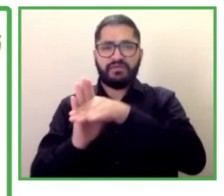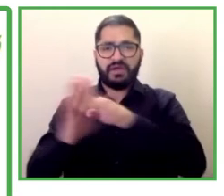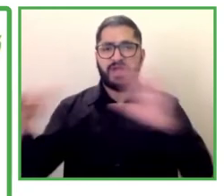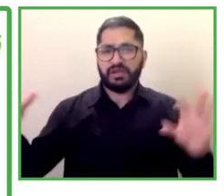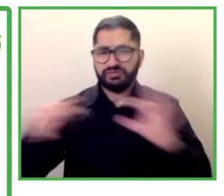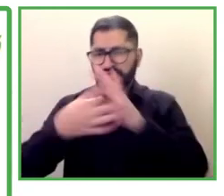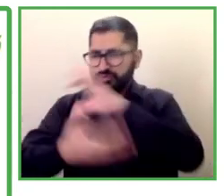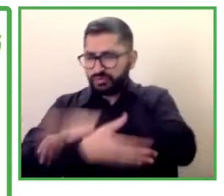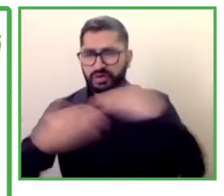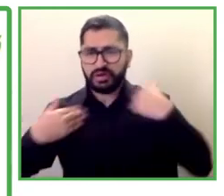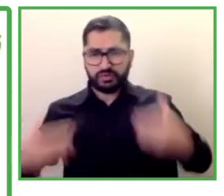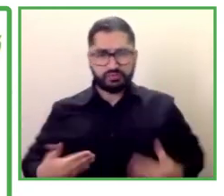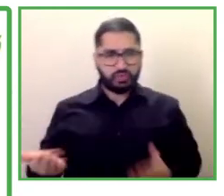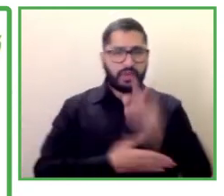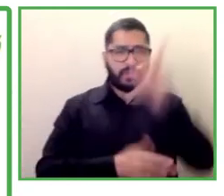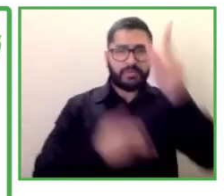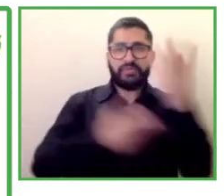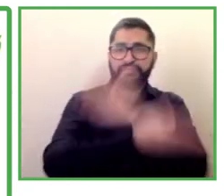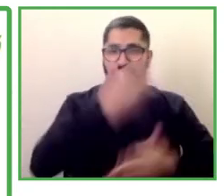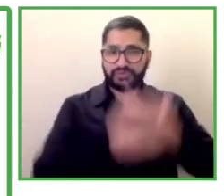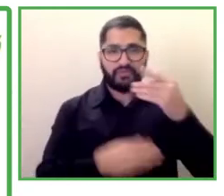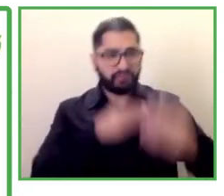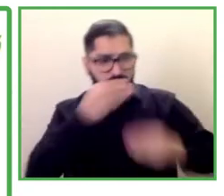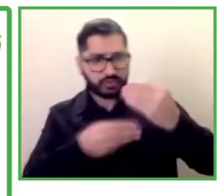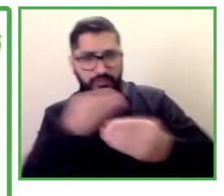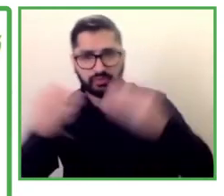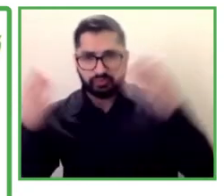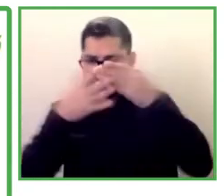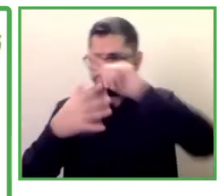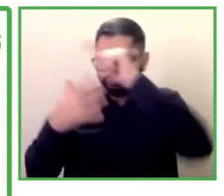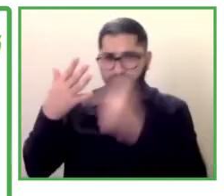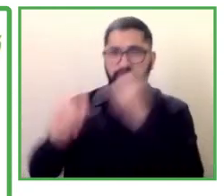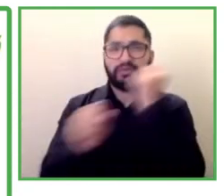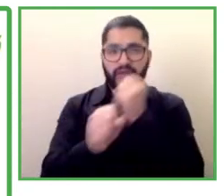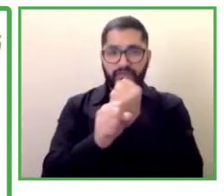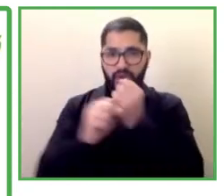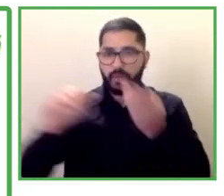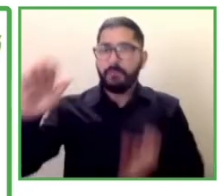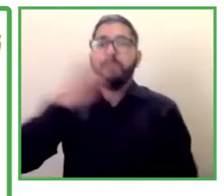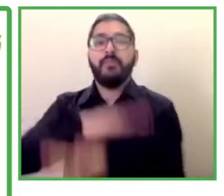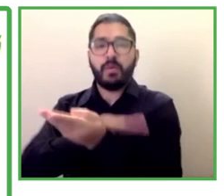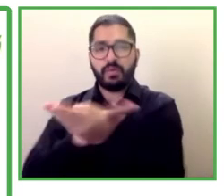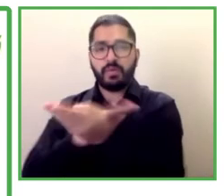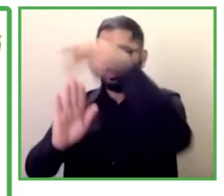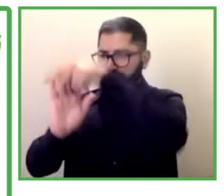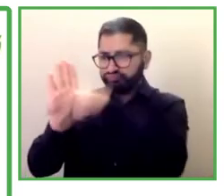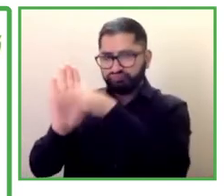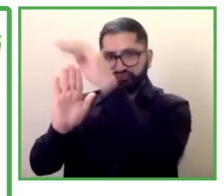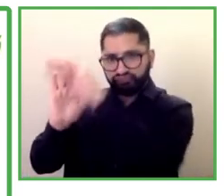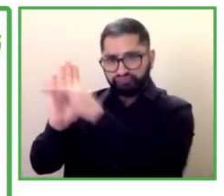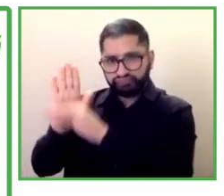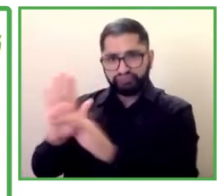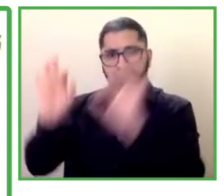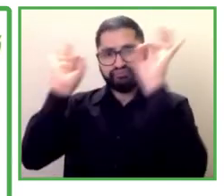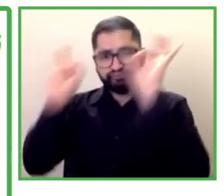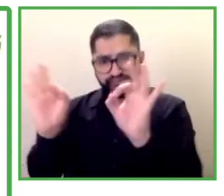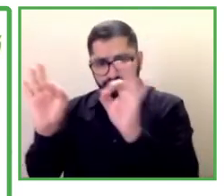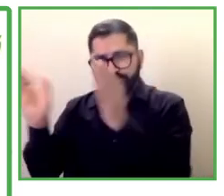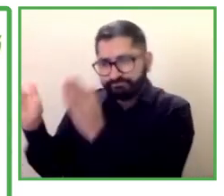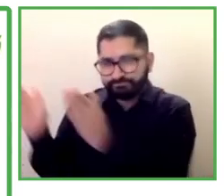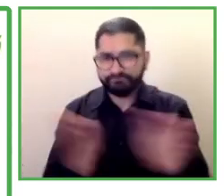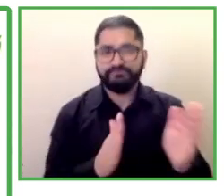from our area. In the works that we do, we propose and elaborate the normative in